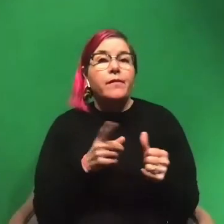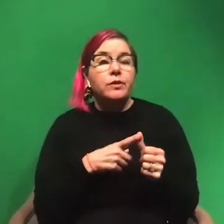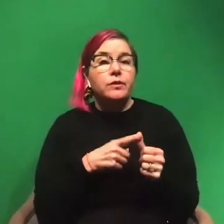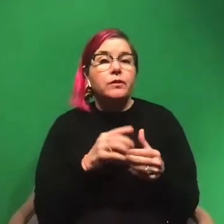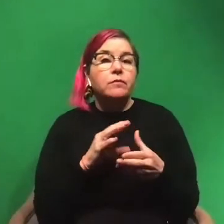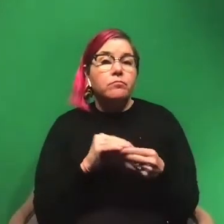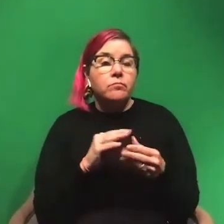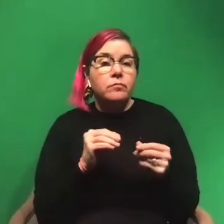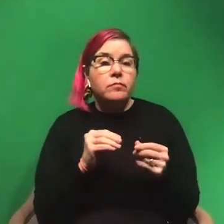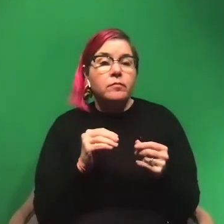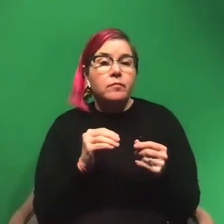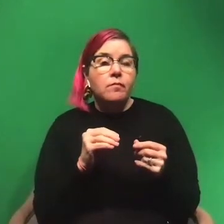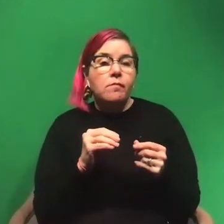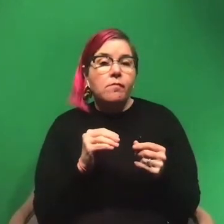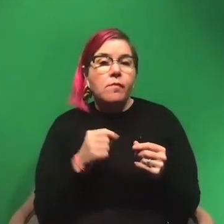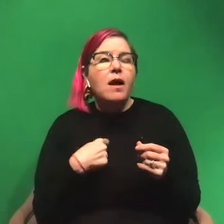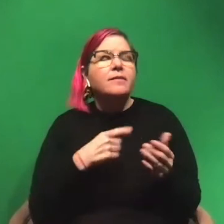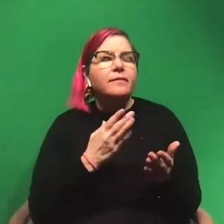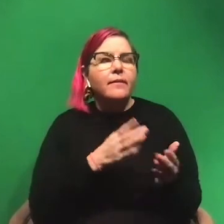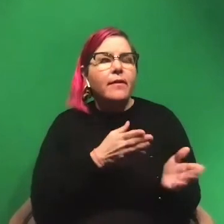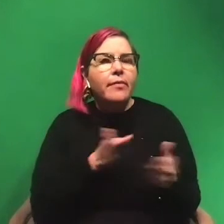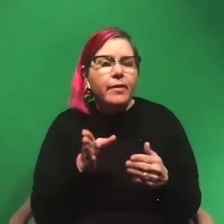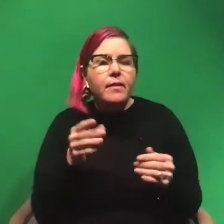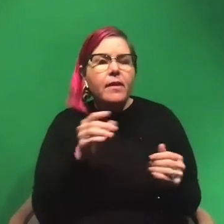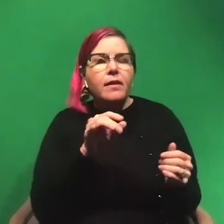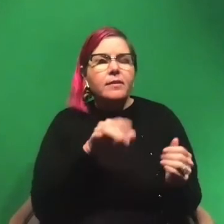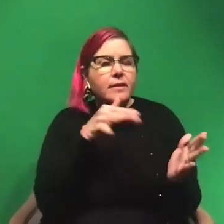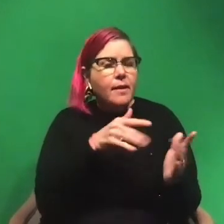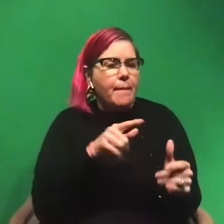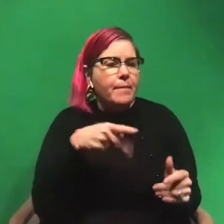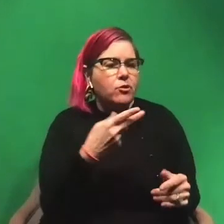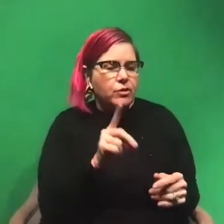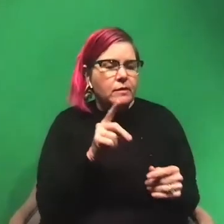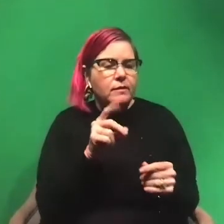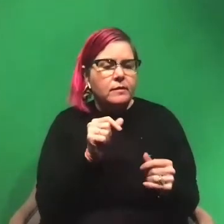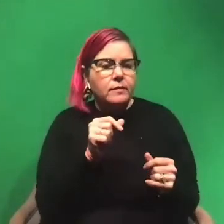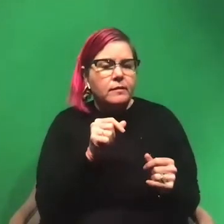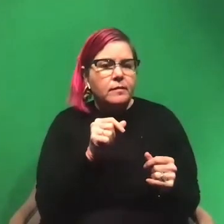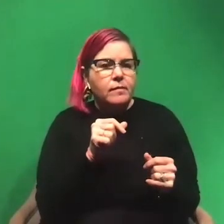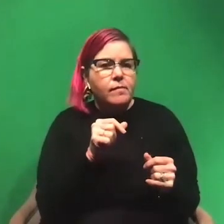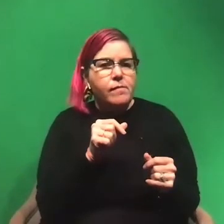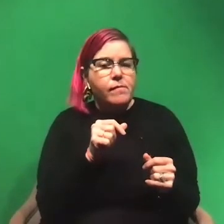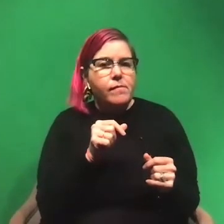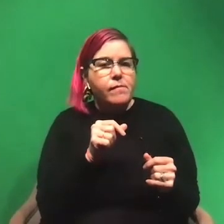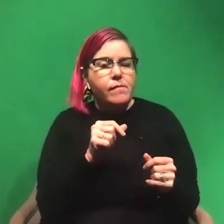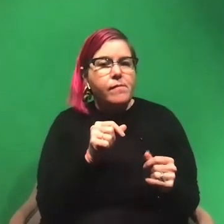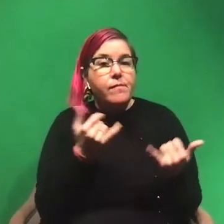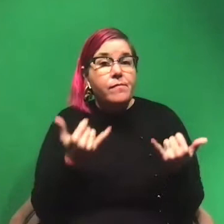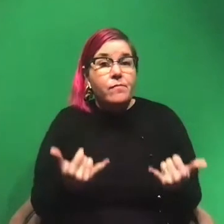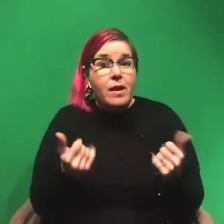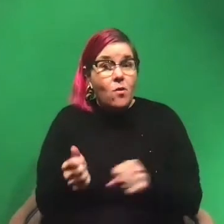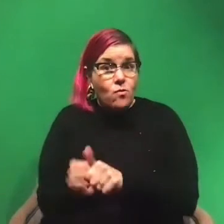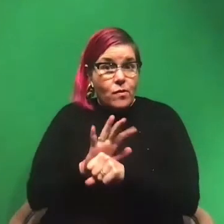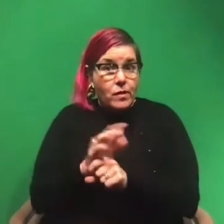part when I stopped, and it's because I studied that for my PhD, and is that for the coronavirus right now, what we're seeing